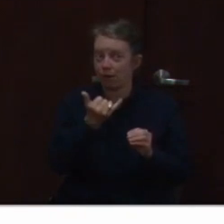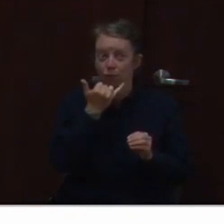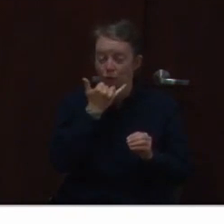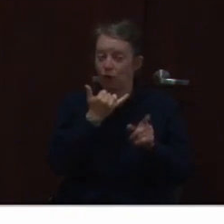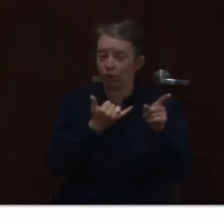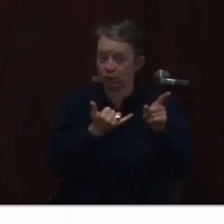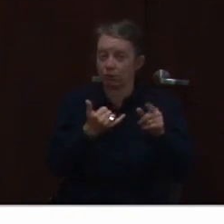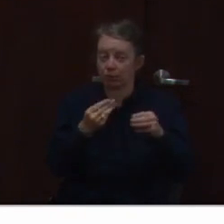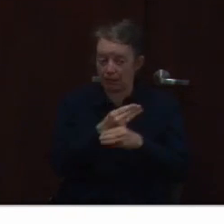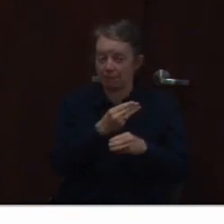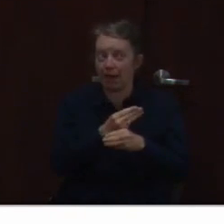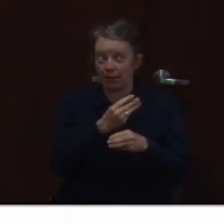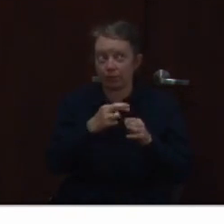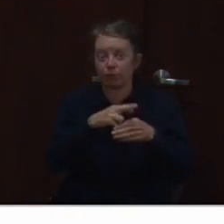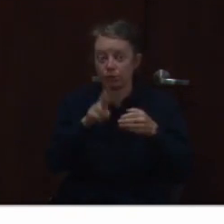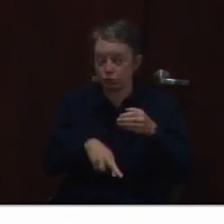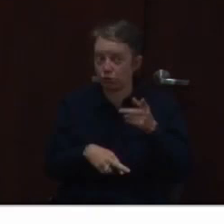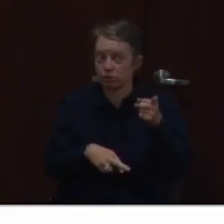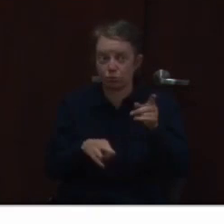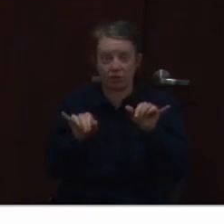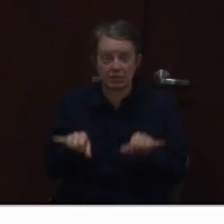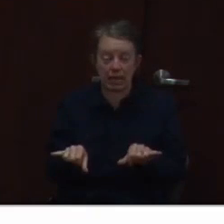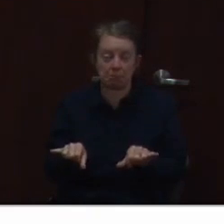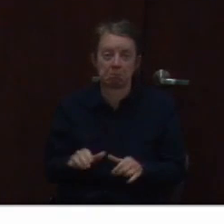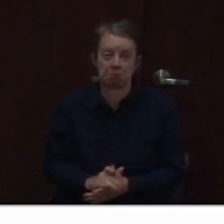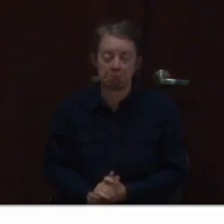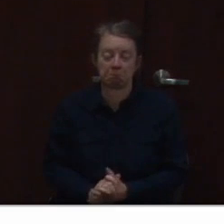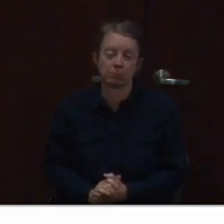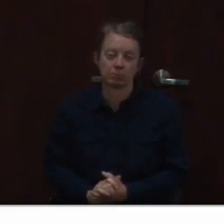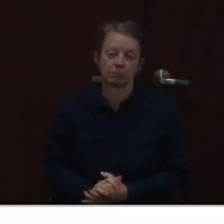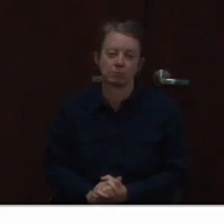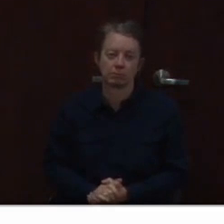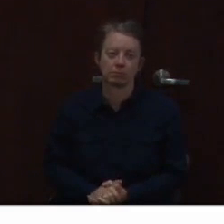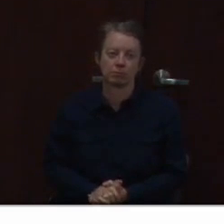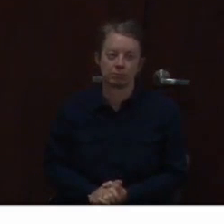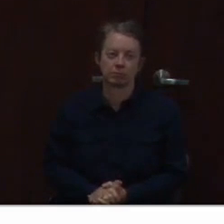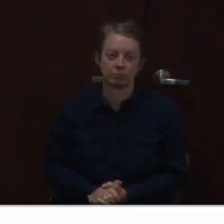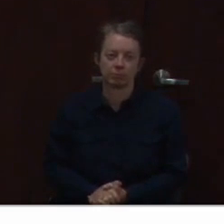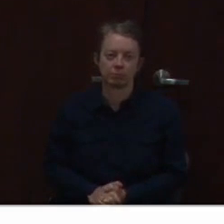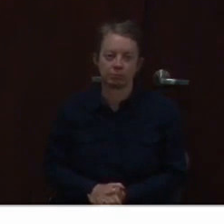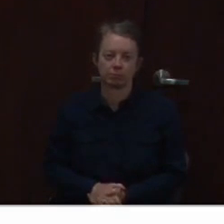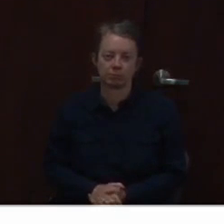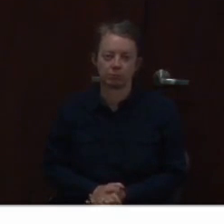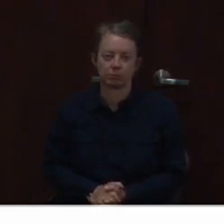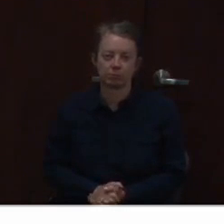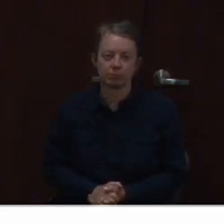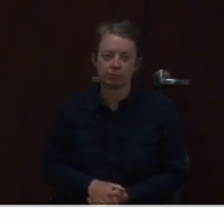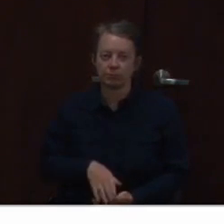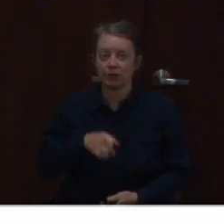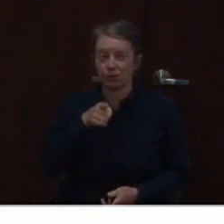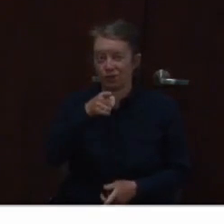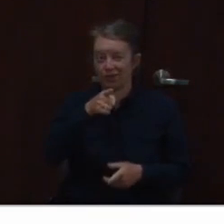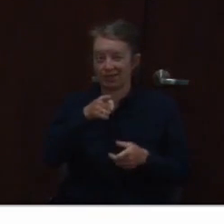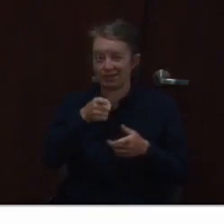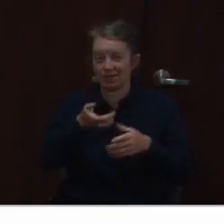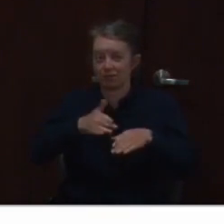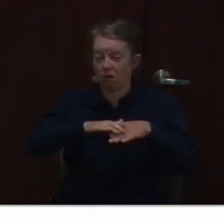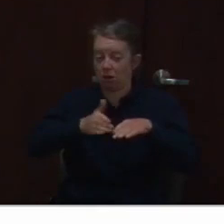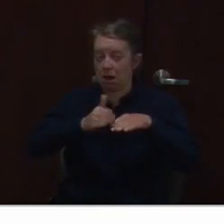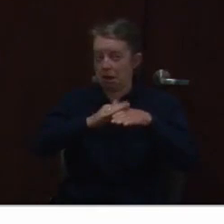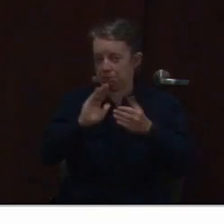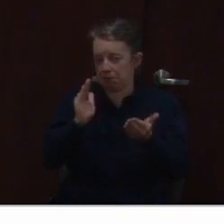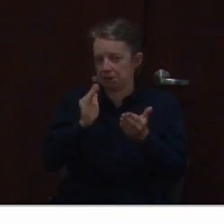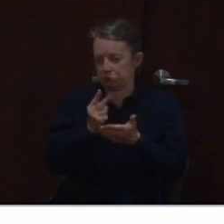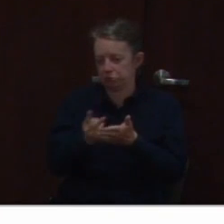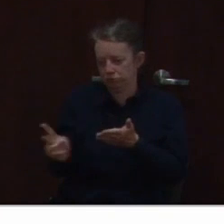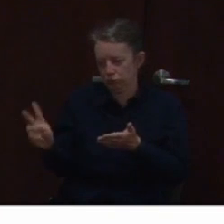did come out to be the same. And then this has increased in just the last couple of weeks when I